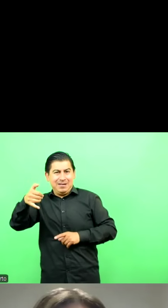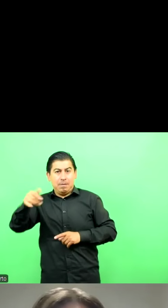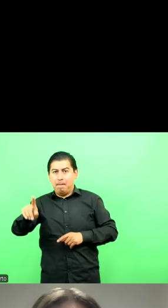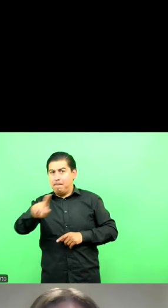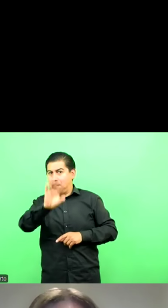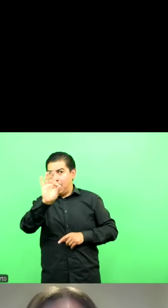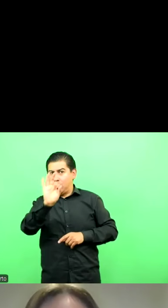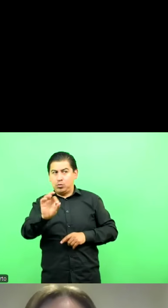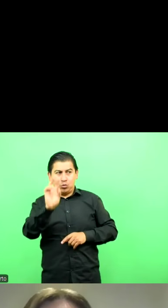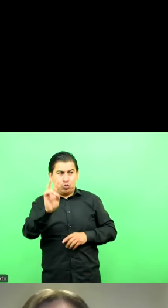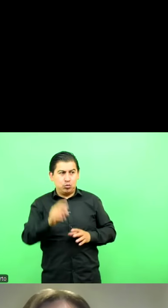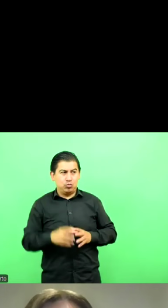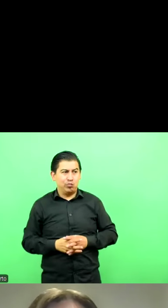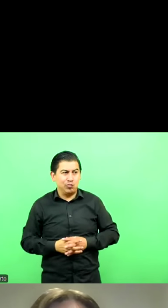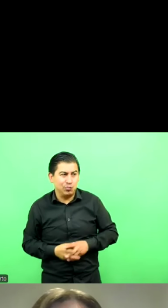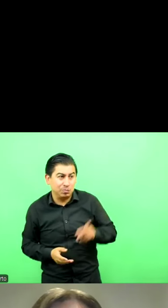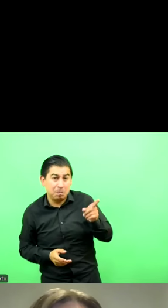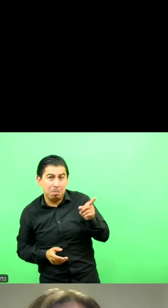The questions are